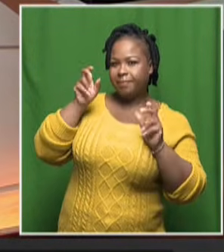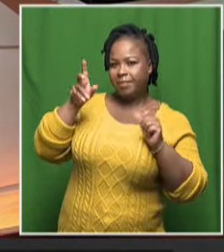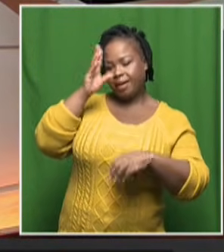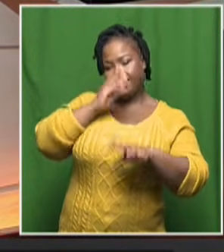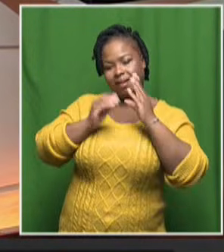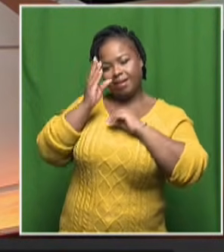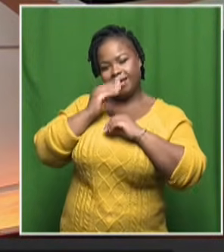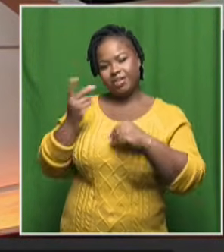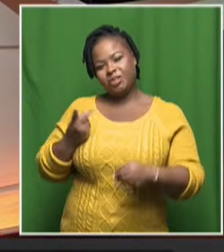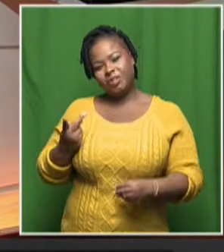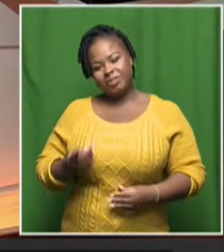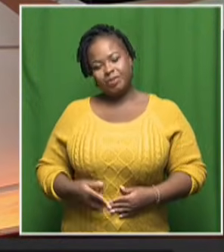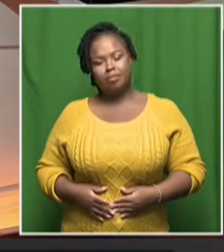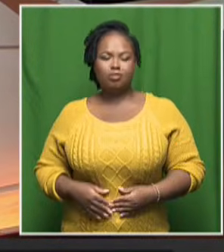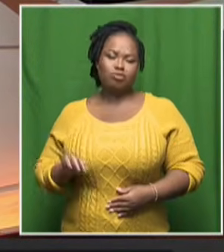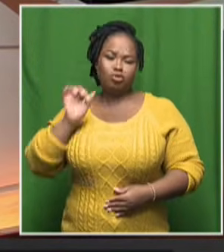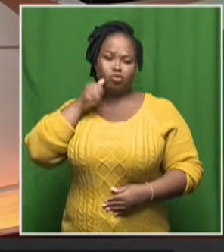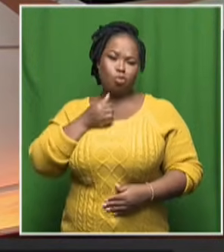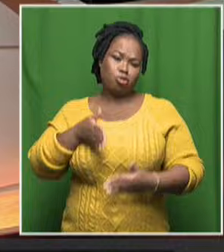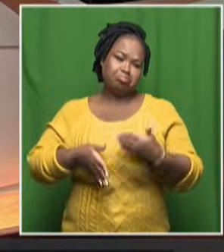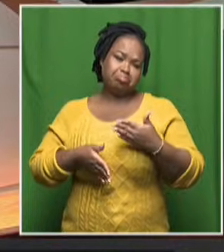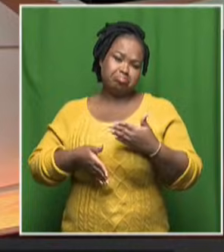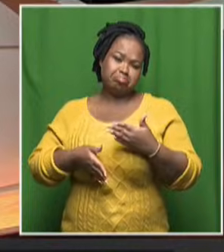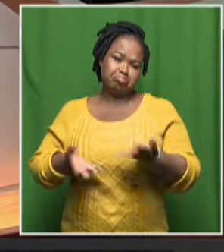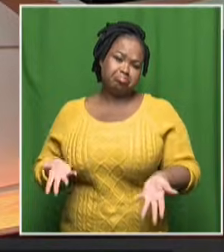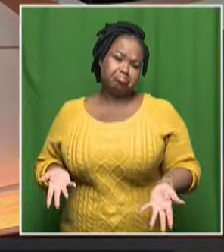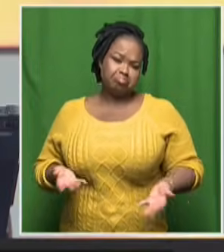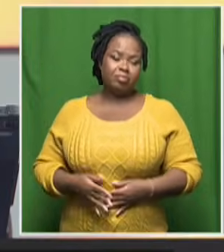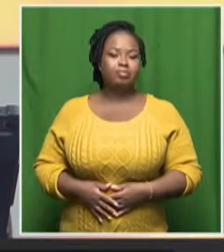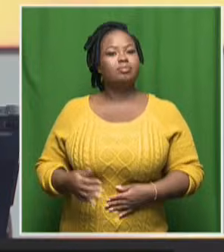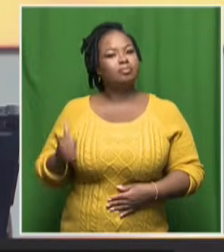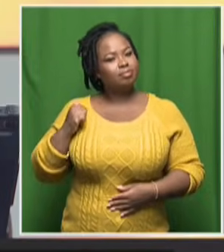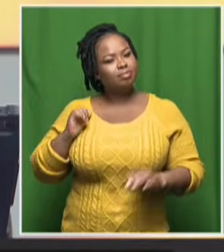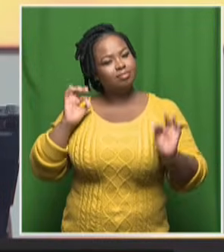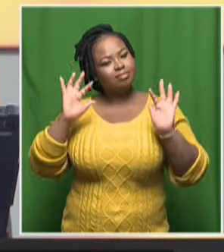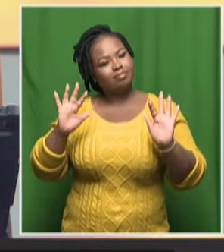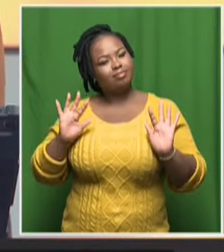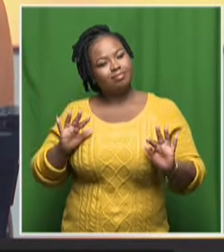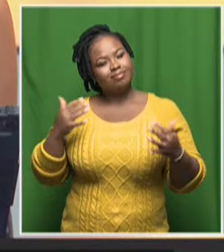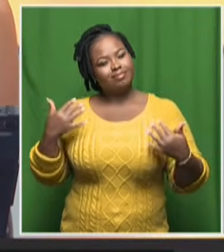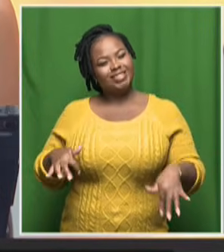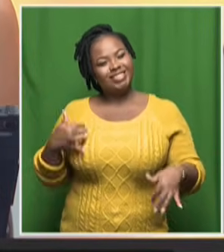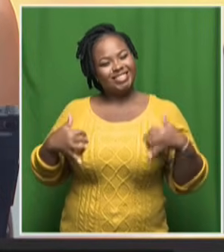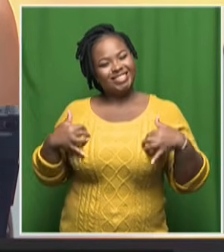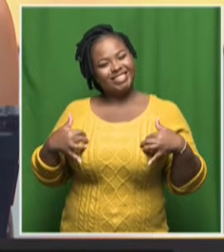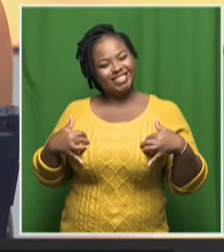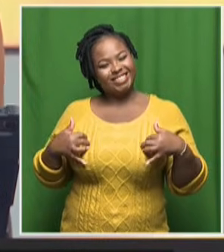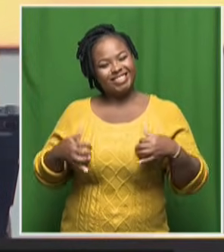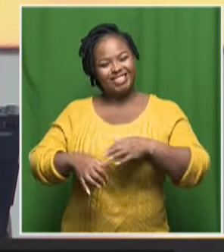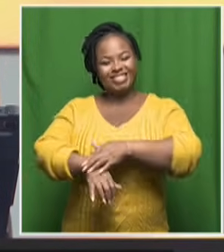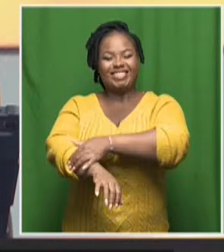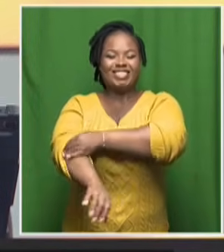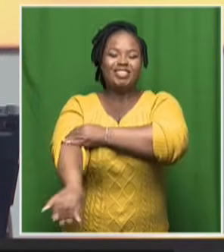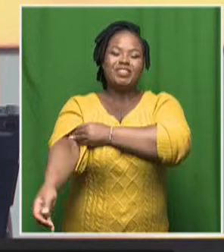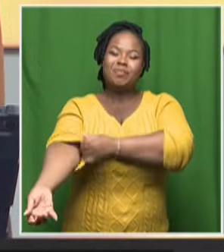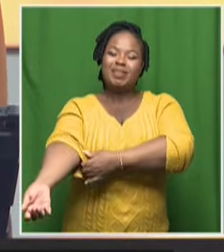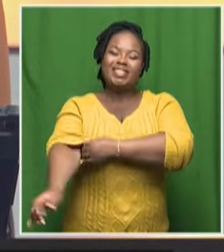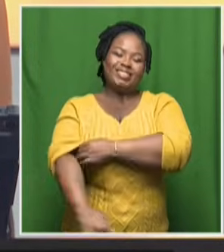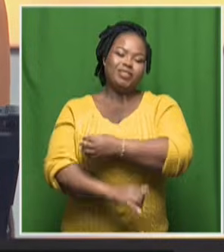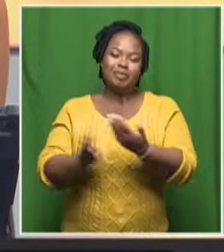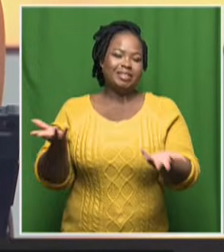right? So it concludes tomorrow, and you said yesterday was such an amazing time. Okay, you're still breathing.